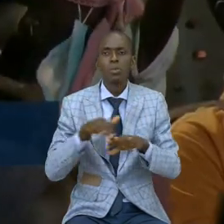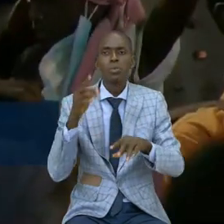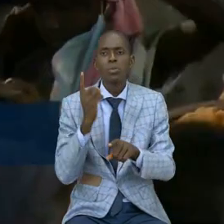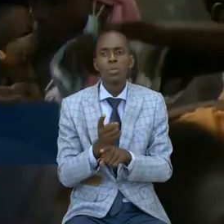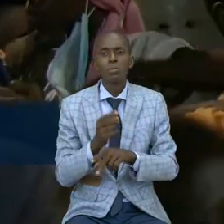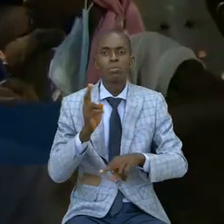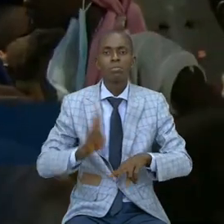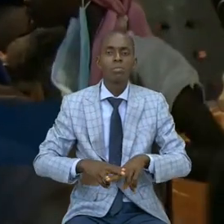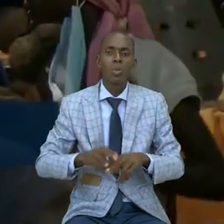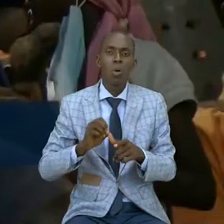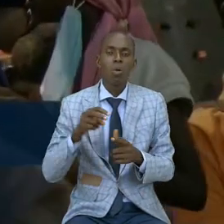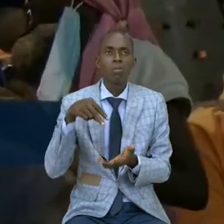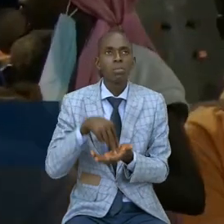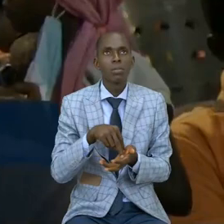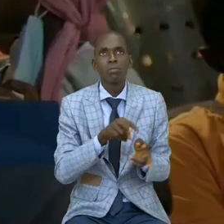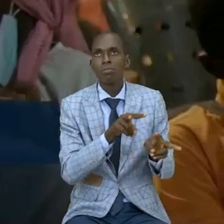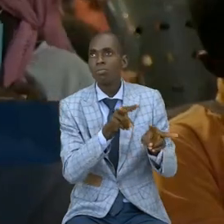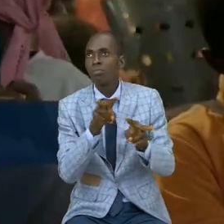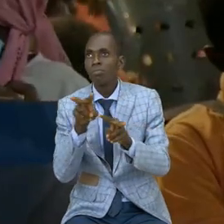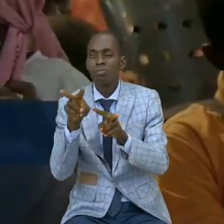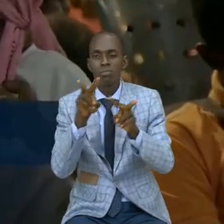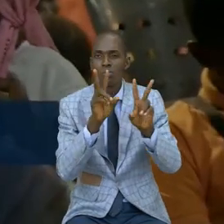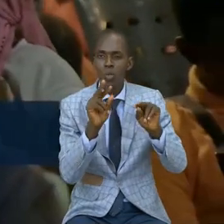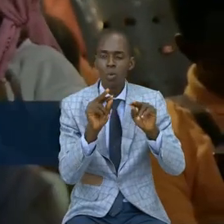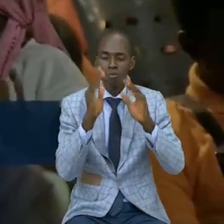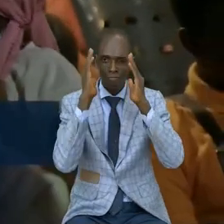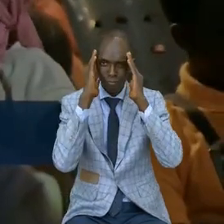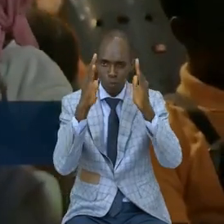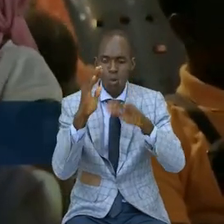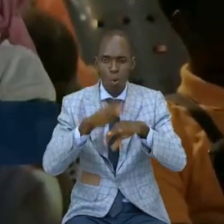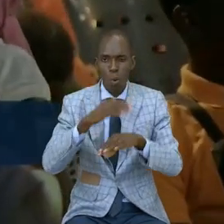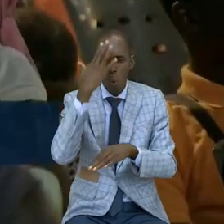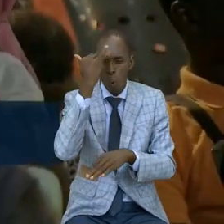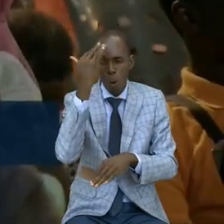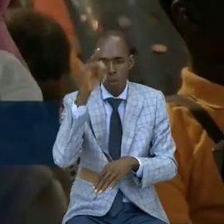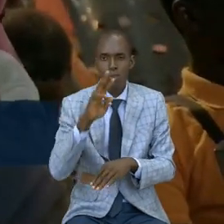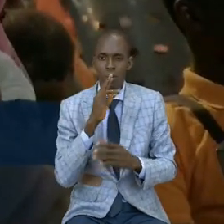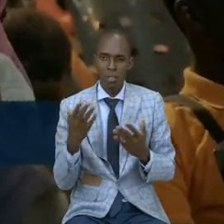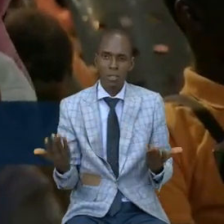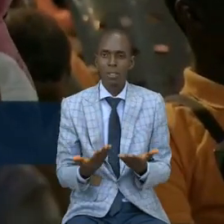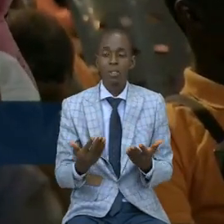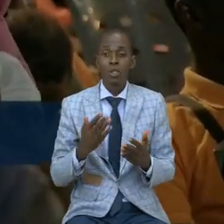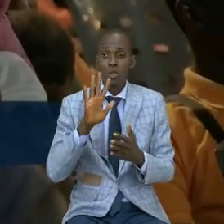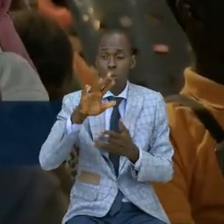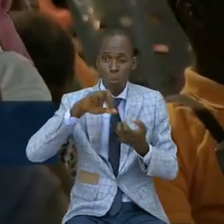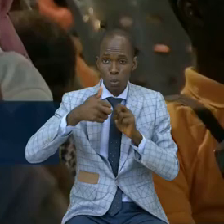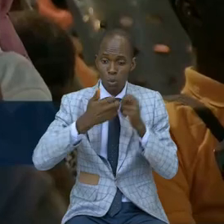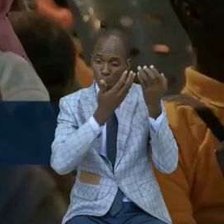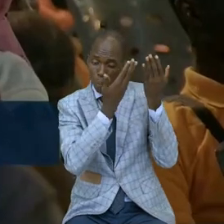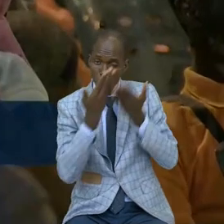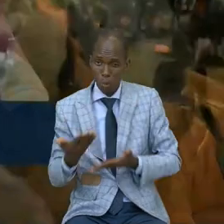here for a miracle. You are here for deliverance. Those problems that you brought here, you will not go with them.